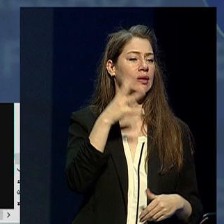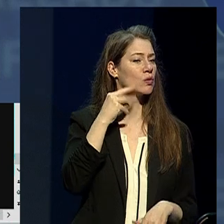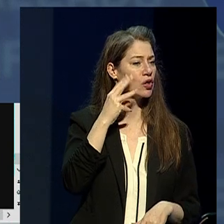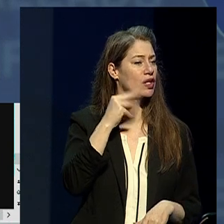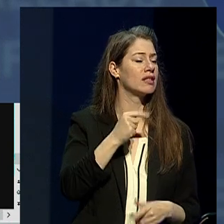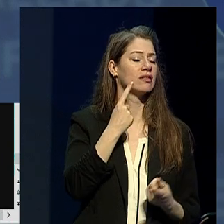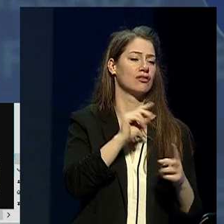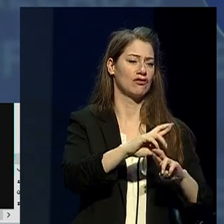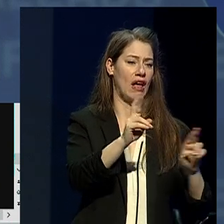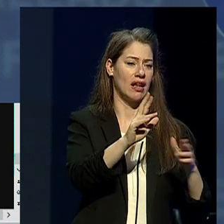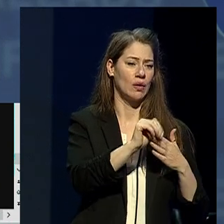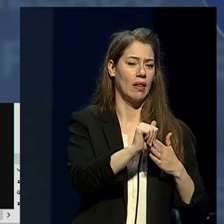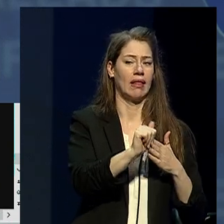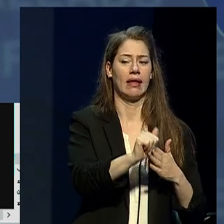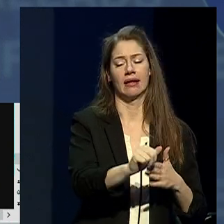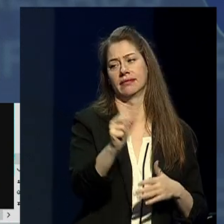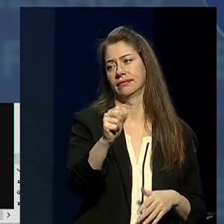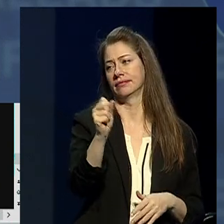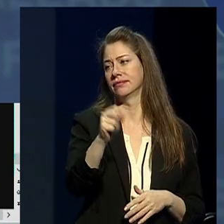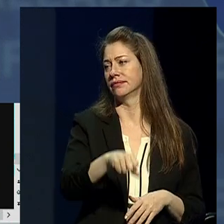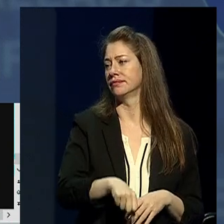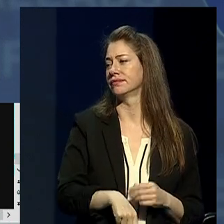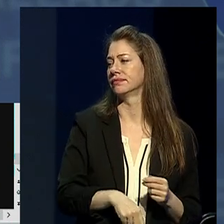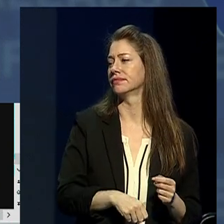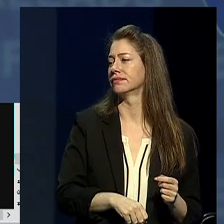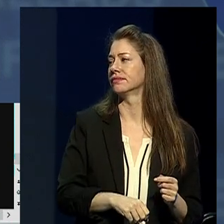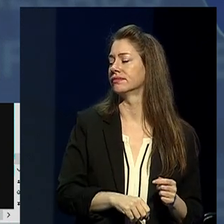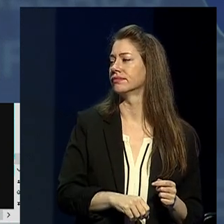experienced, and ready to lead.